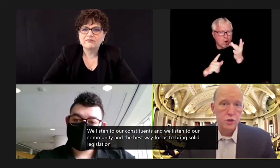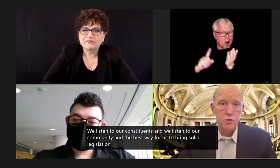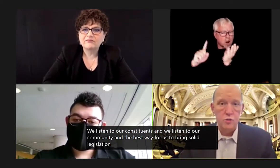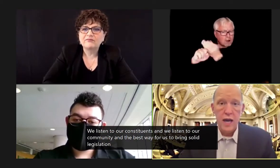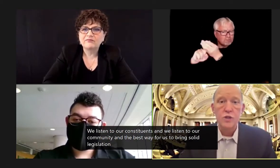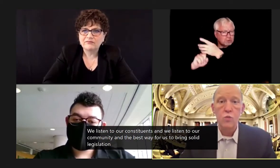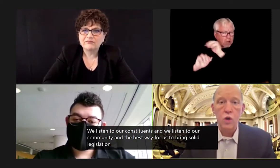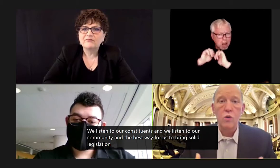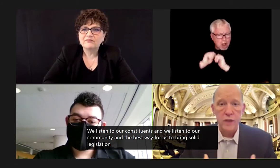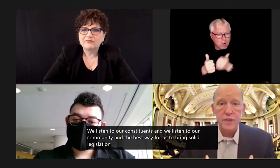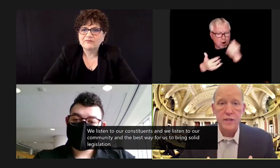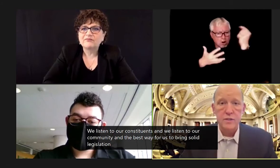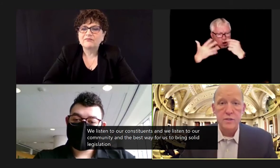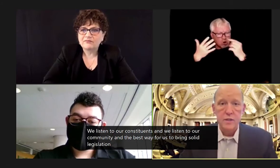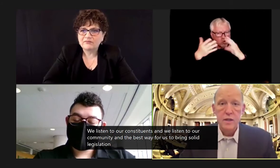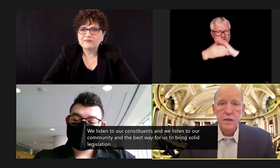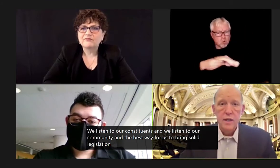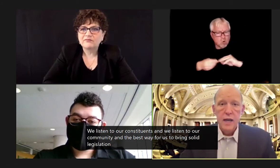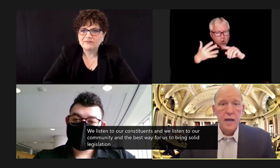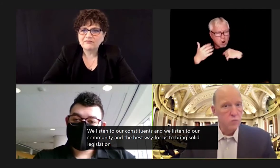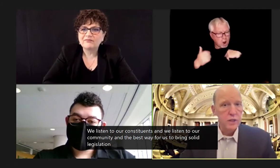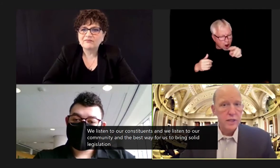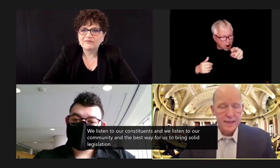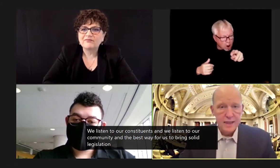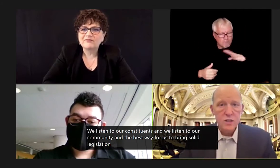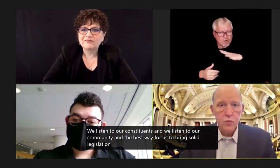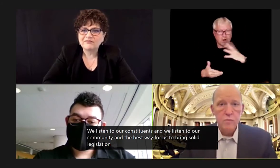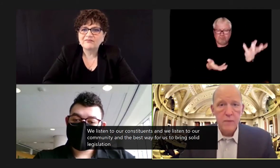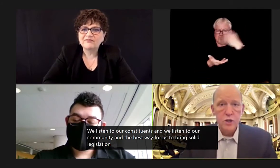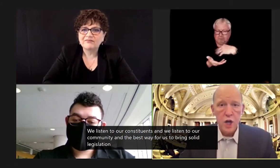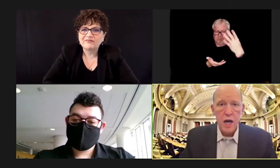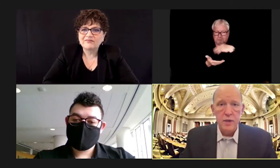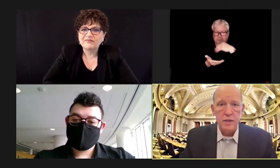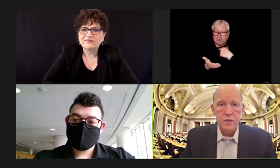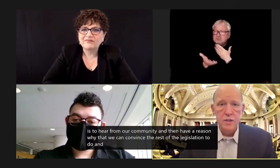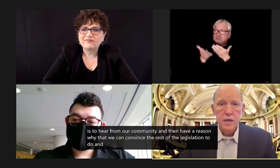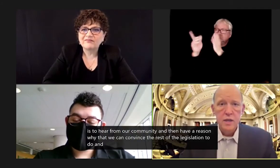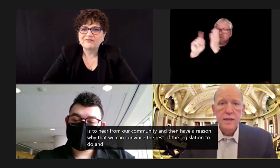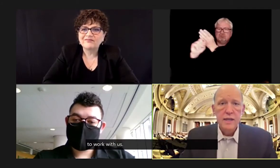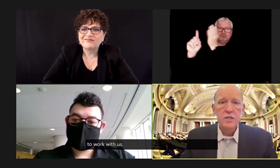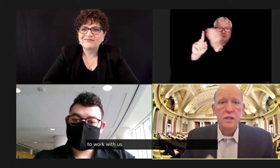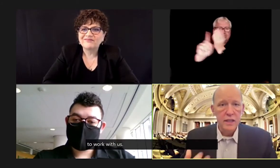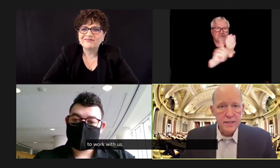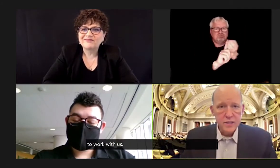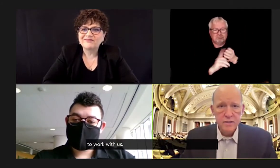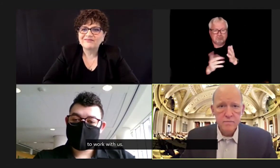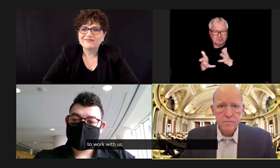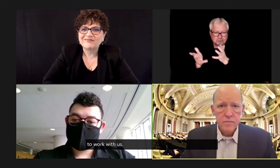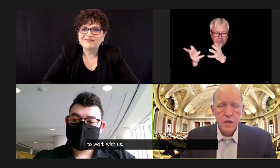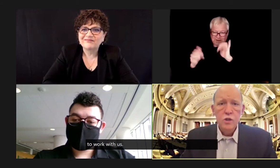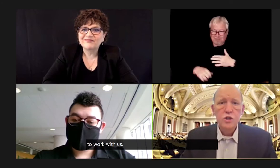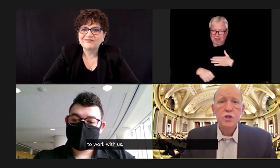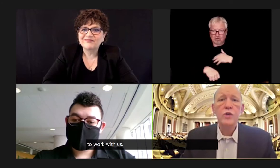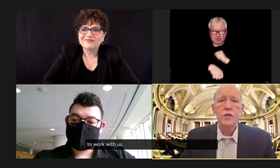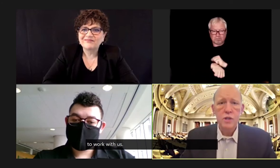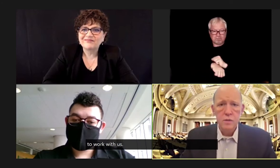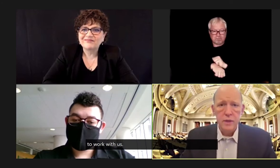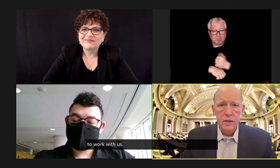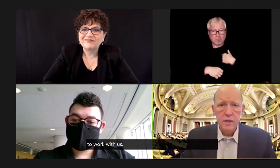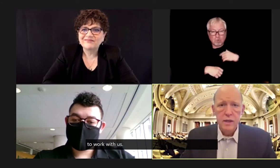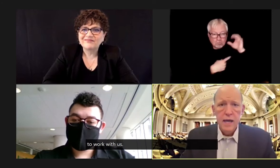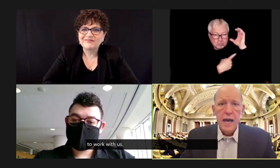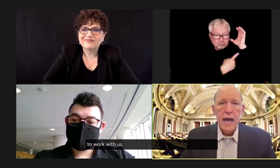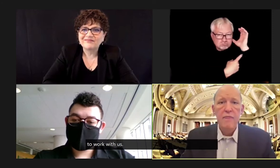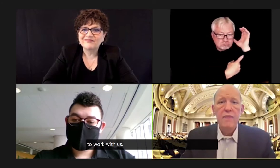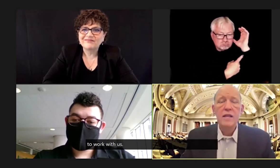to do and to work with us. And really, that's what my job is to listen, to